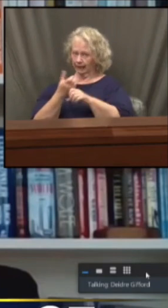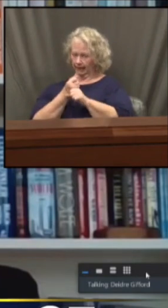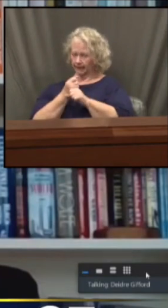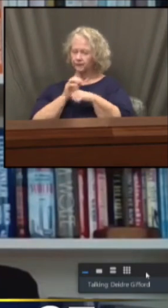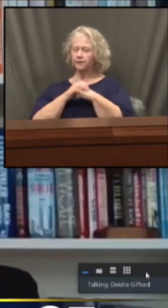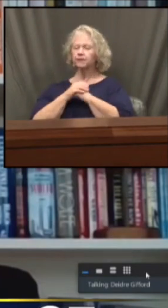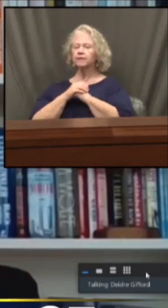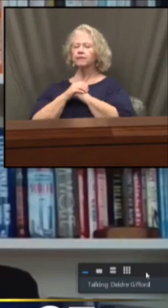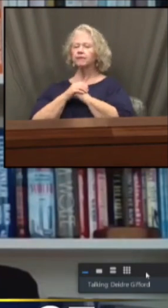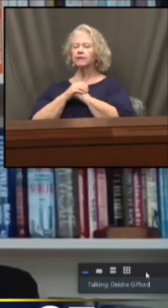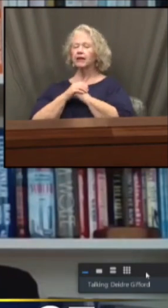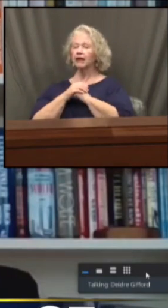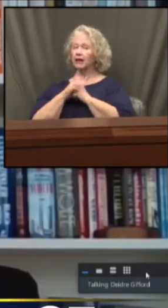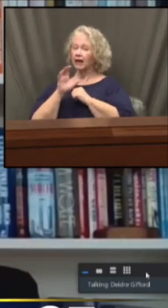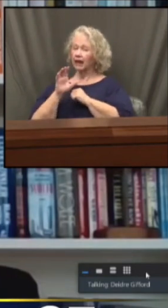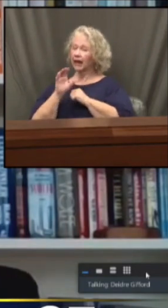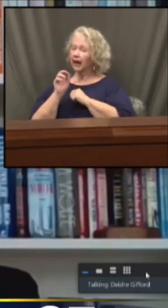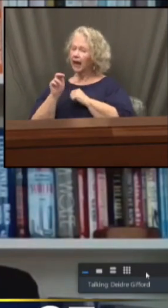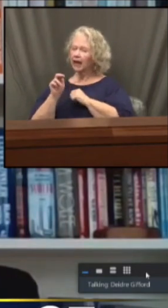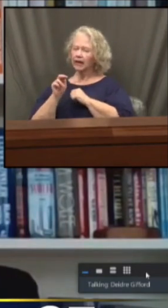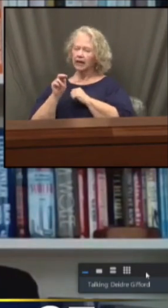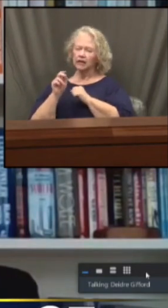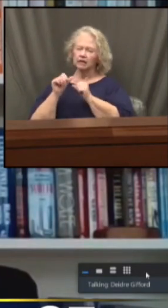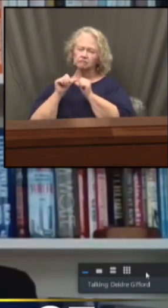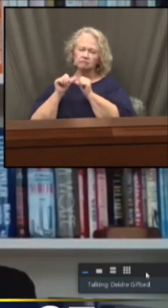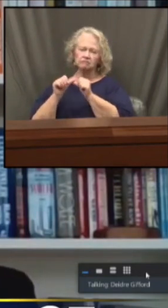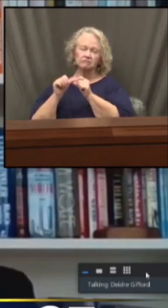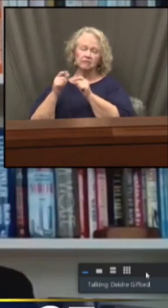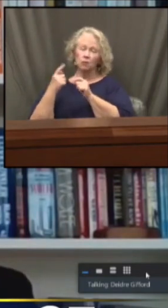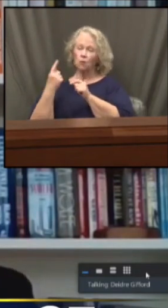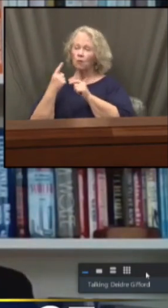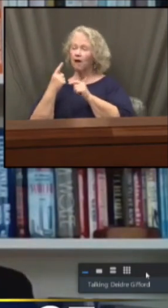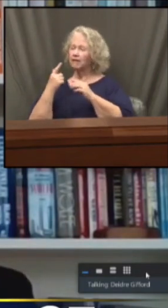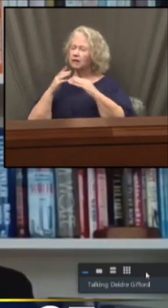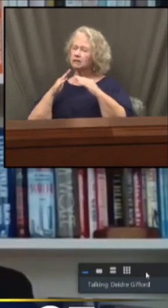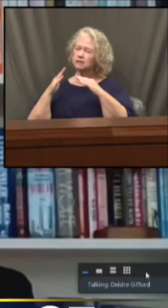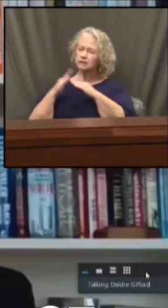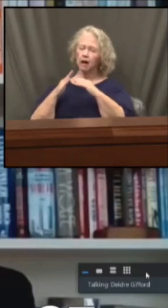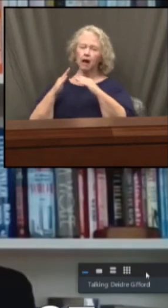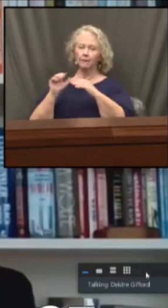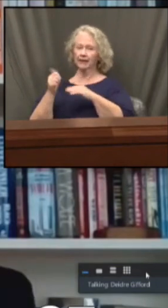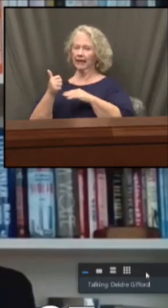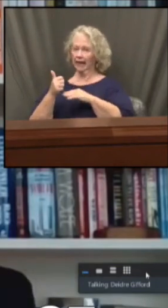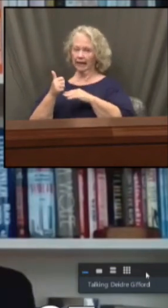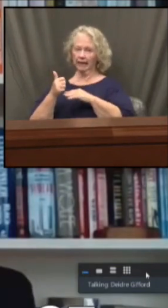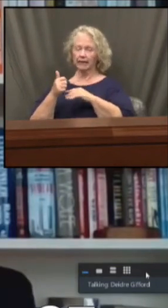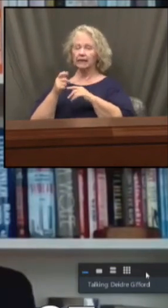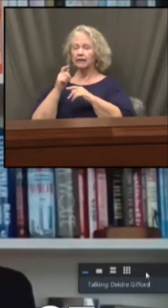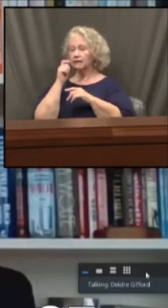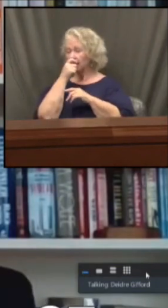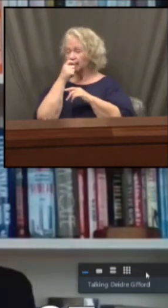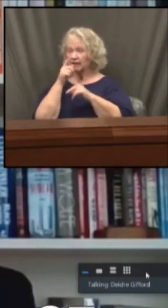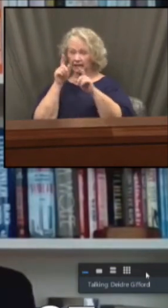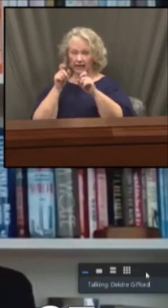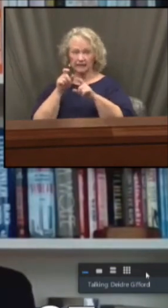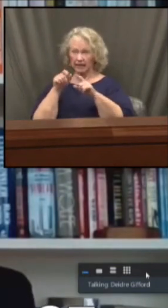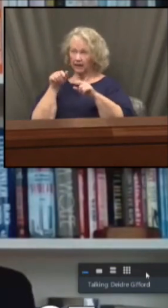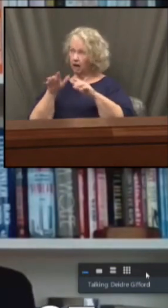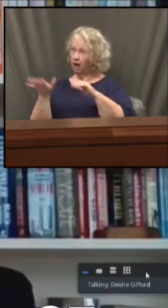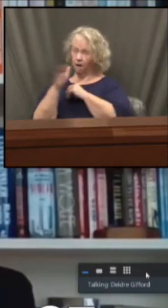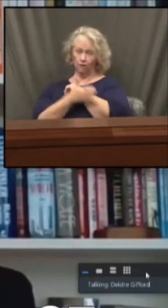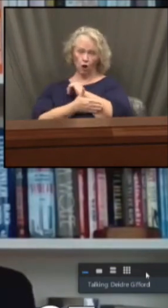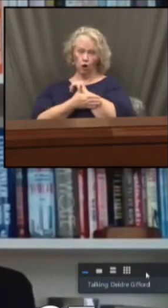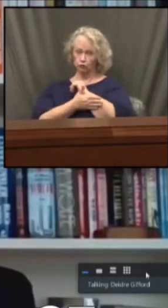that Connecticut has continued to be in the top 10 states in per capita testing in the country. Last I